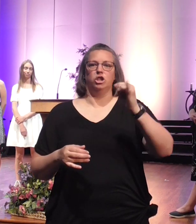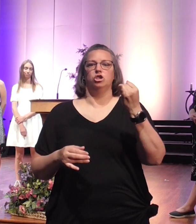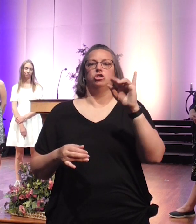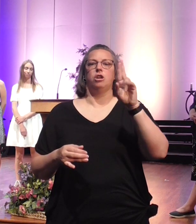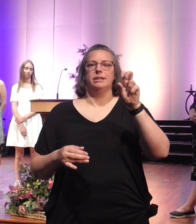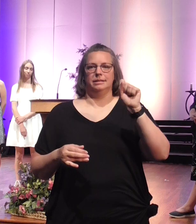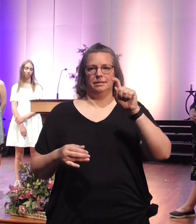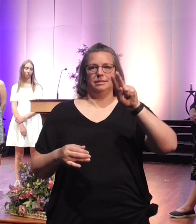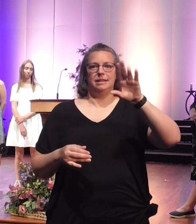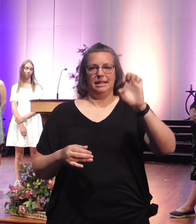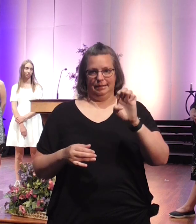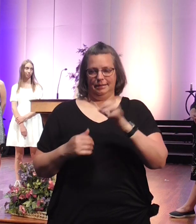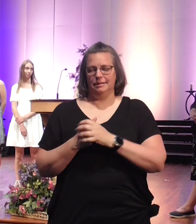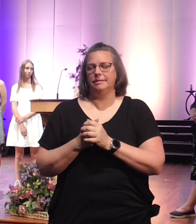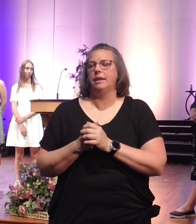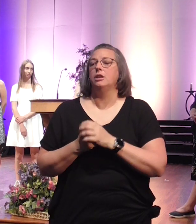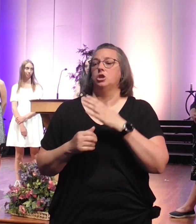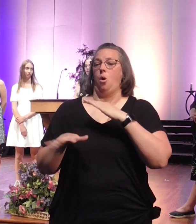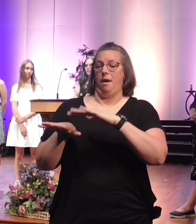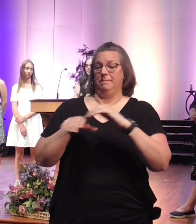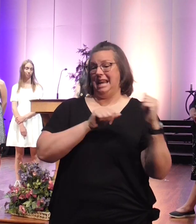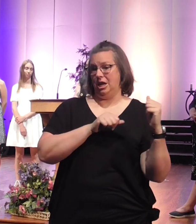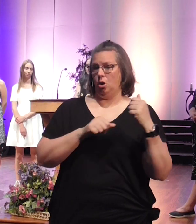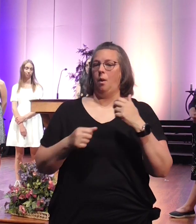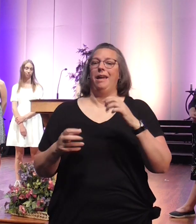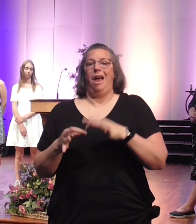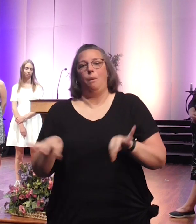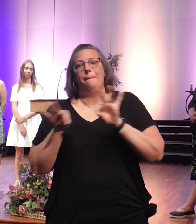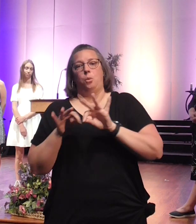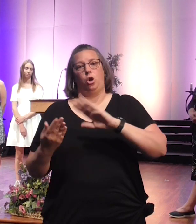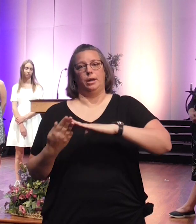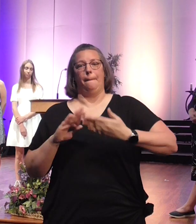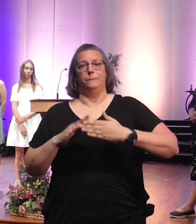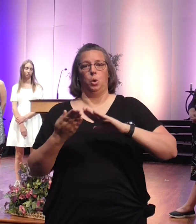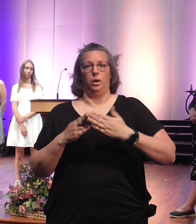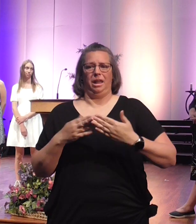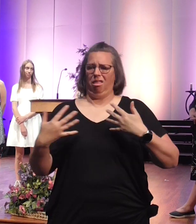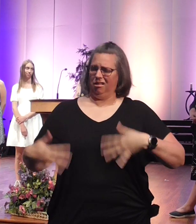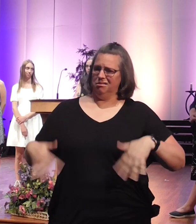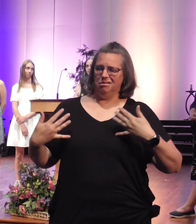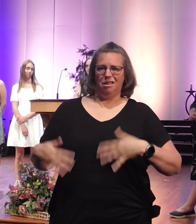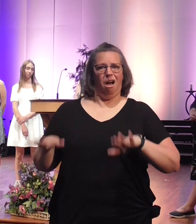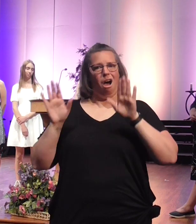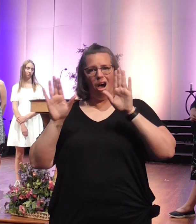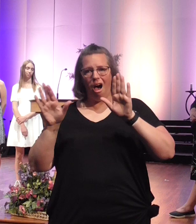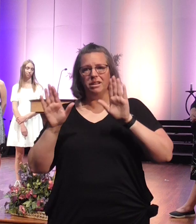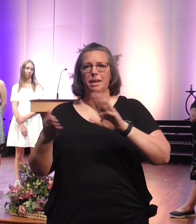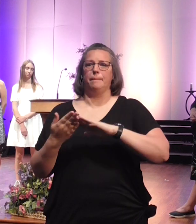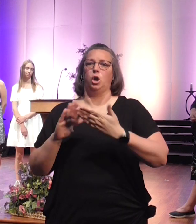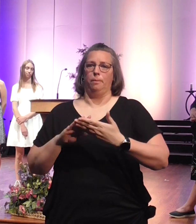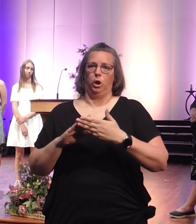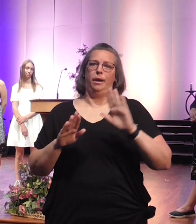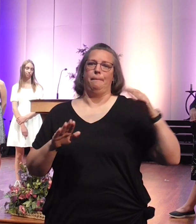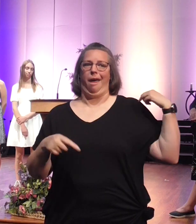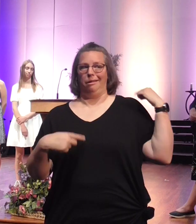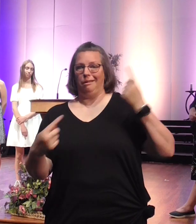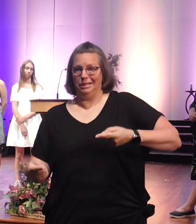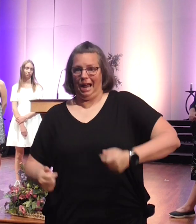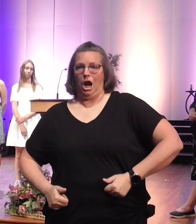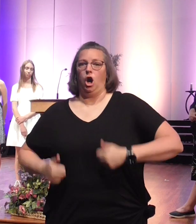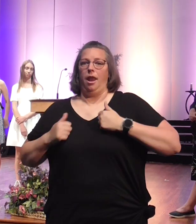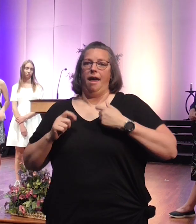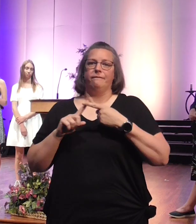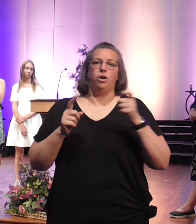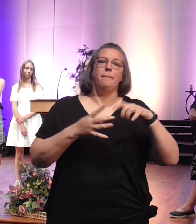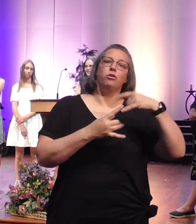from Mile High is how important community is. This has been such an outstanding community in my life, my entire life, from Rainbow